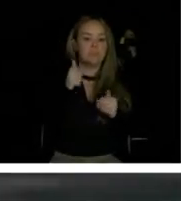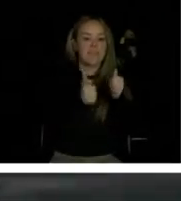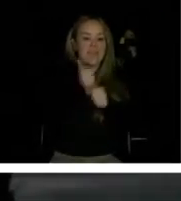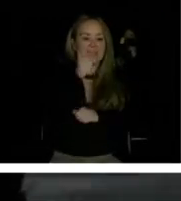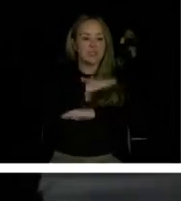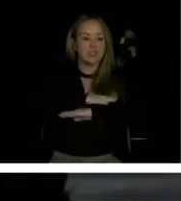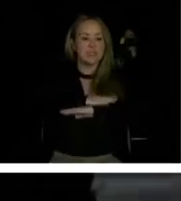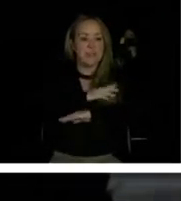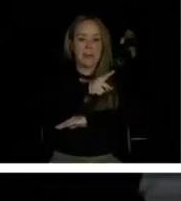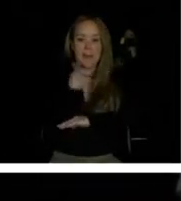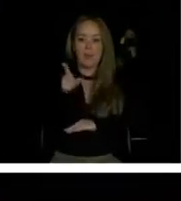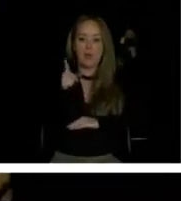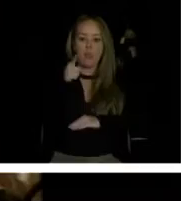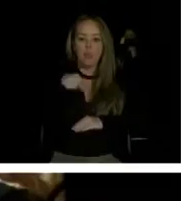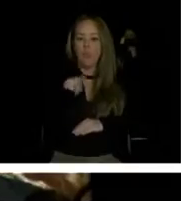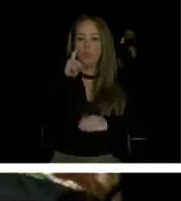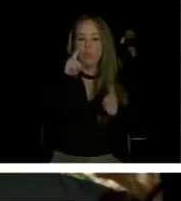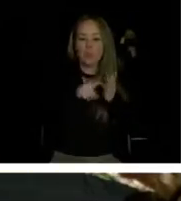table, you'll notice that